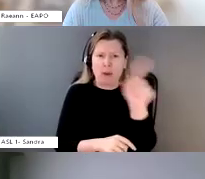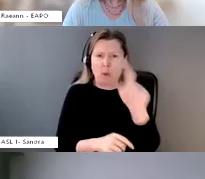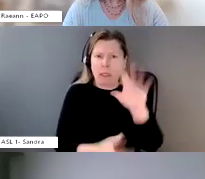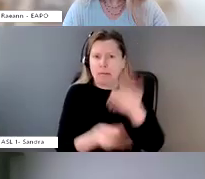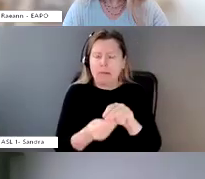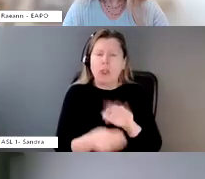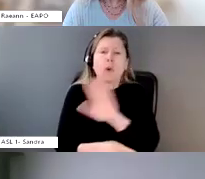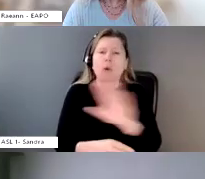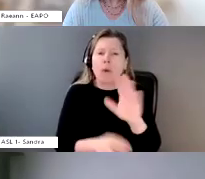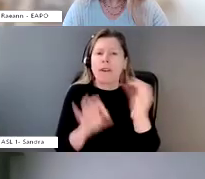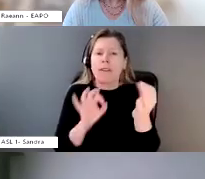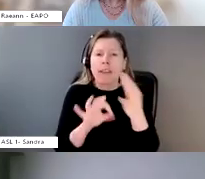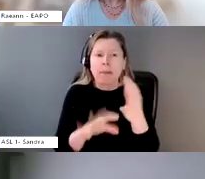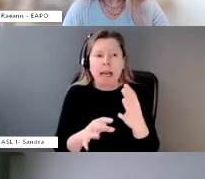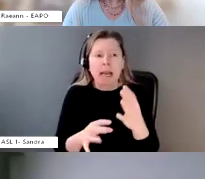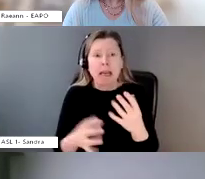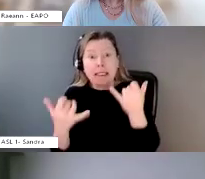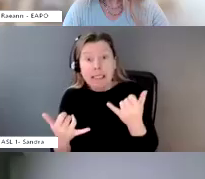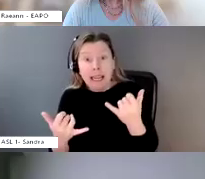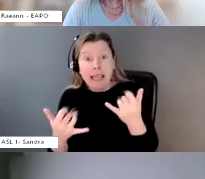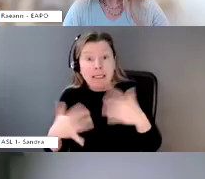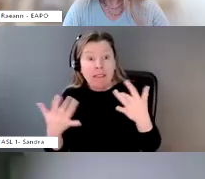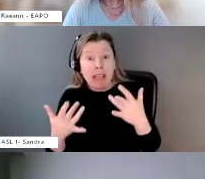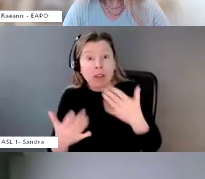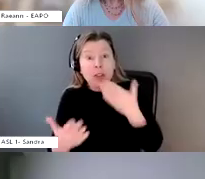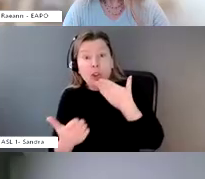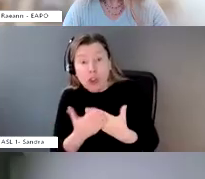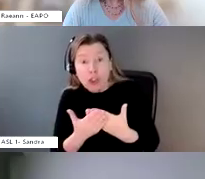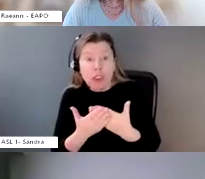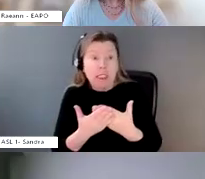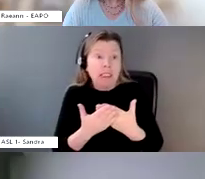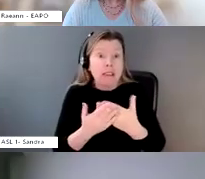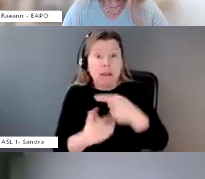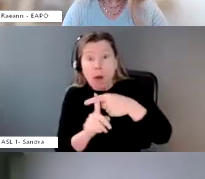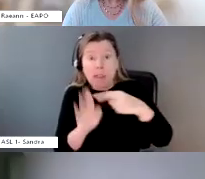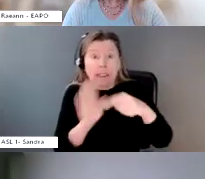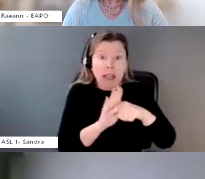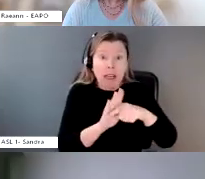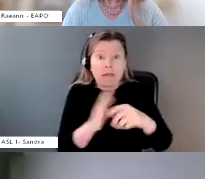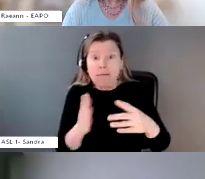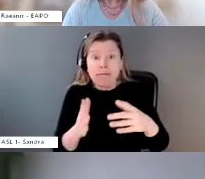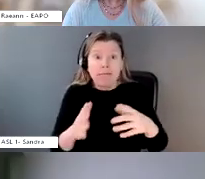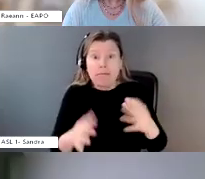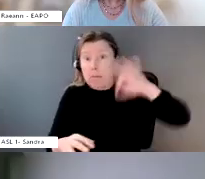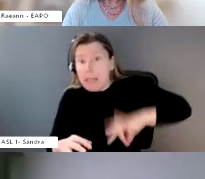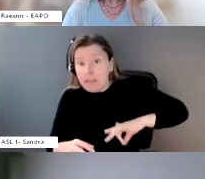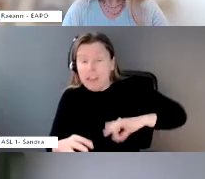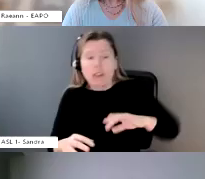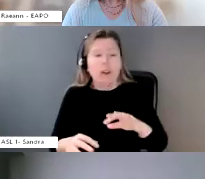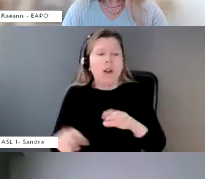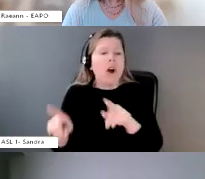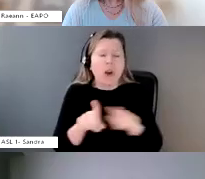on today's event, as well as any ideas that you have for future sessions. There's also, at the end, we'll have a QR code that you can